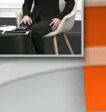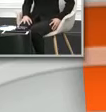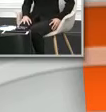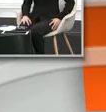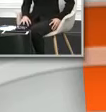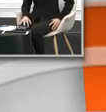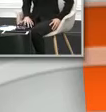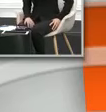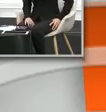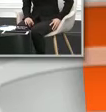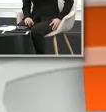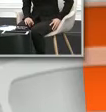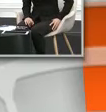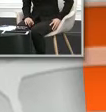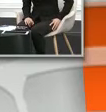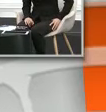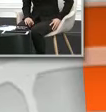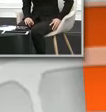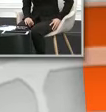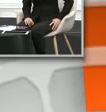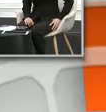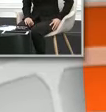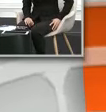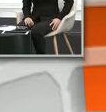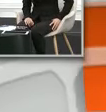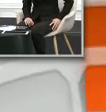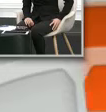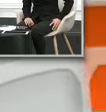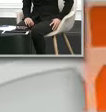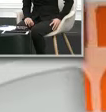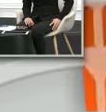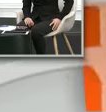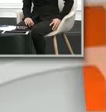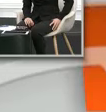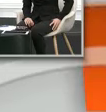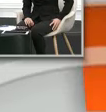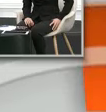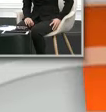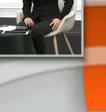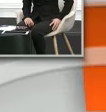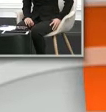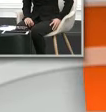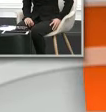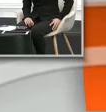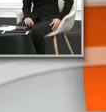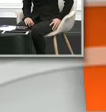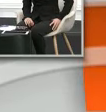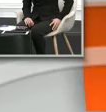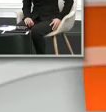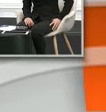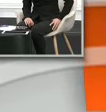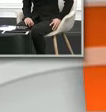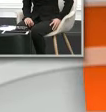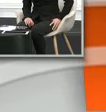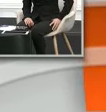and that and she said that remarks made headlines the world over, and